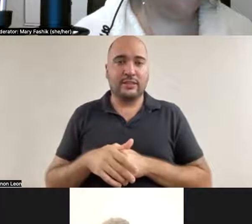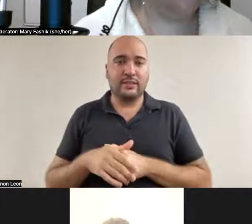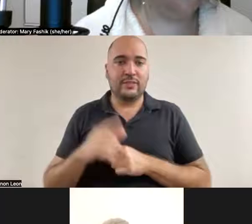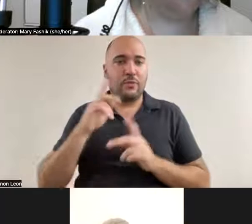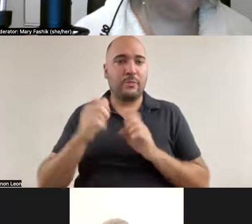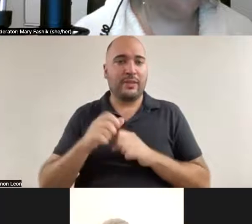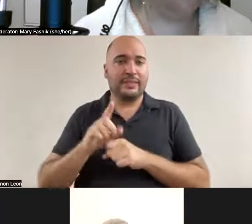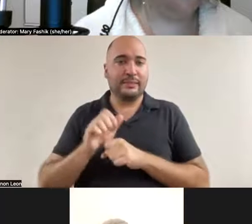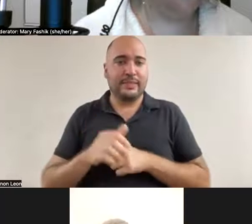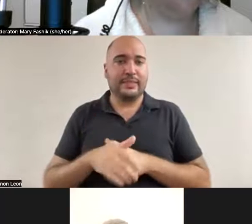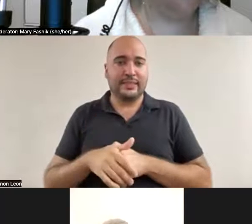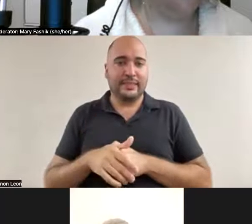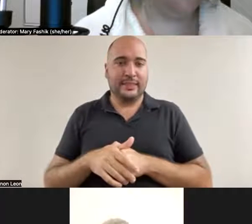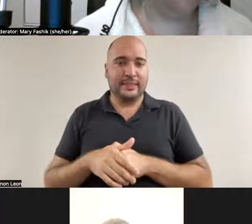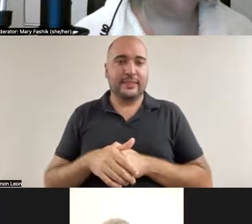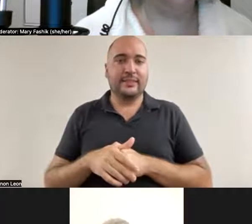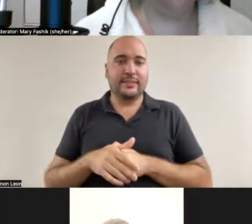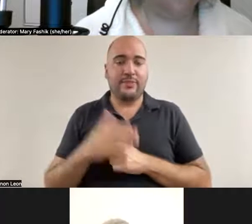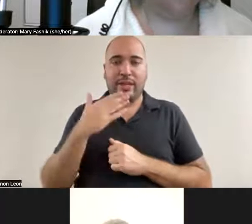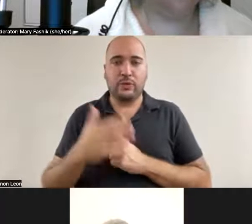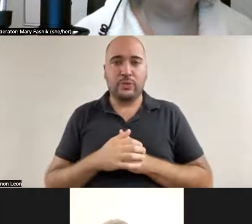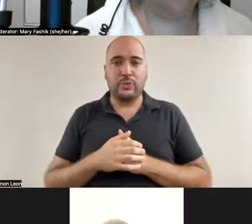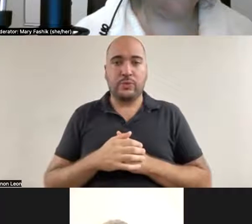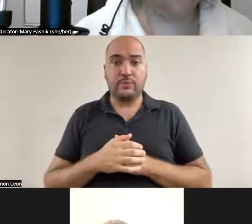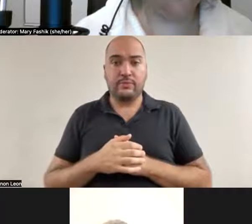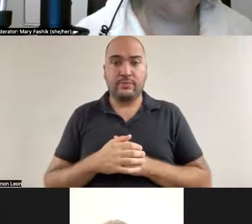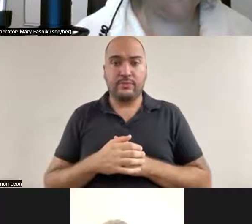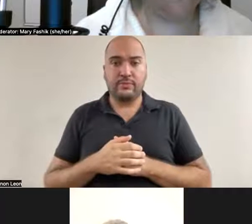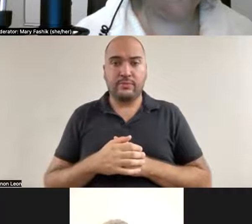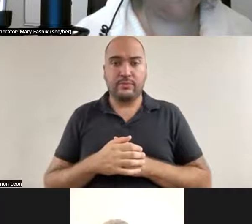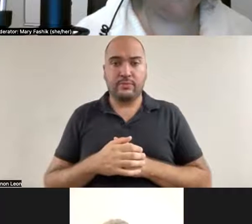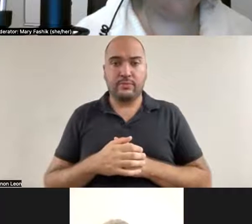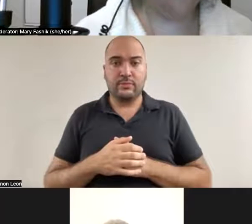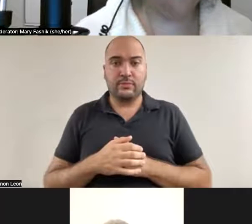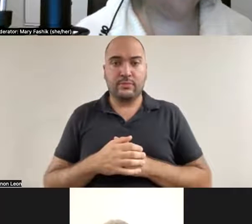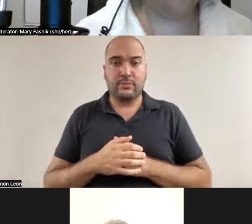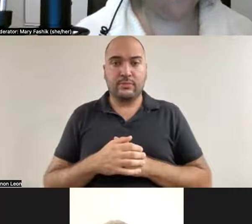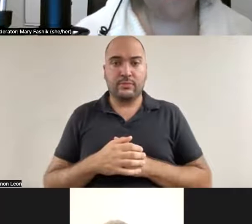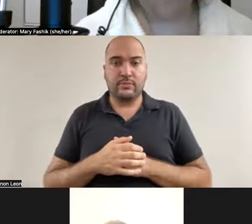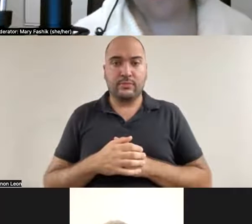disabilities. Thank you.